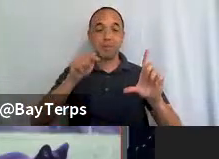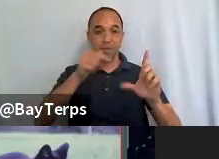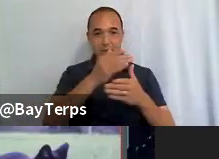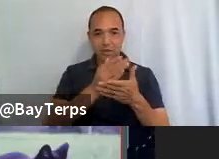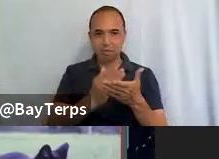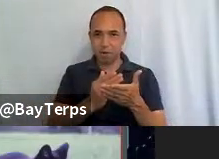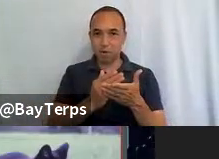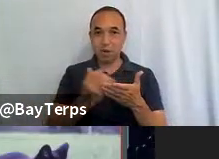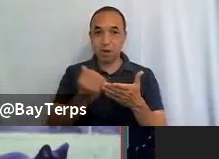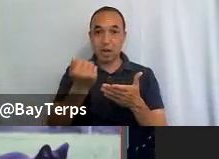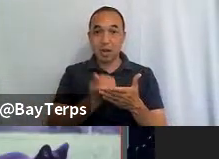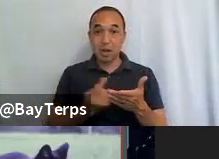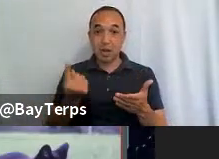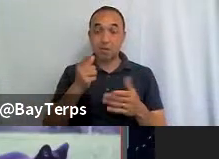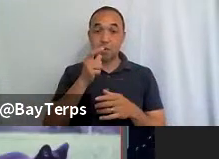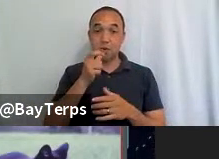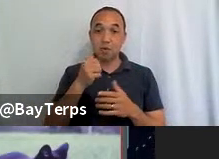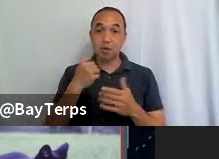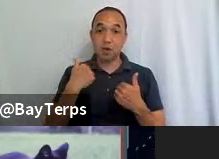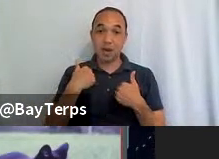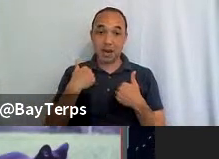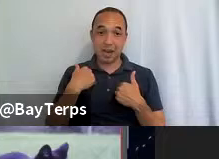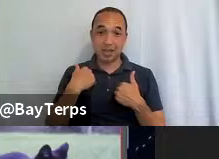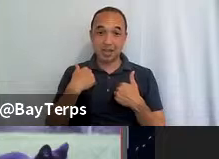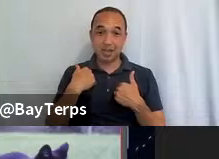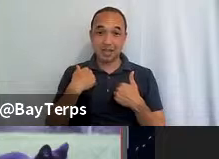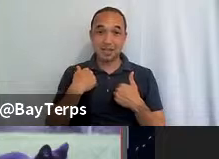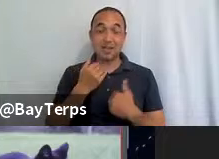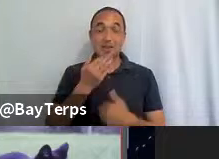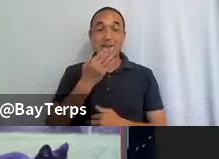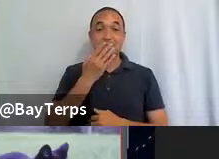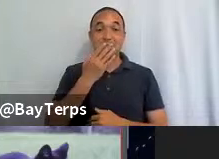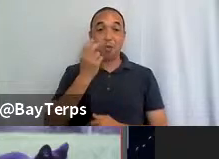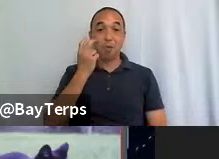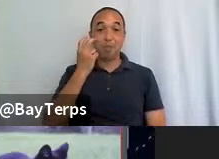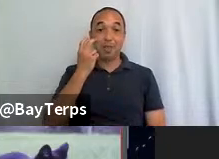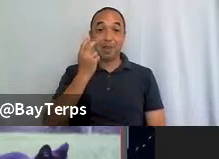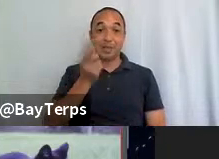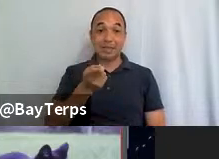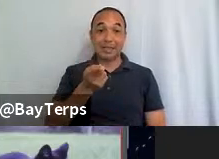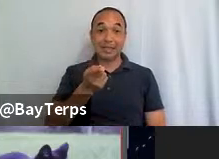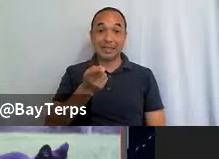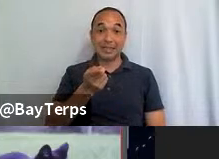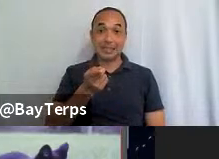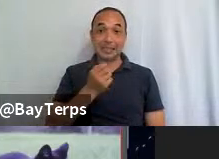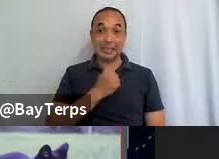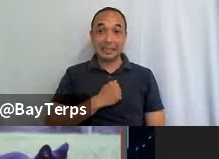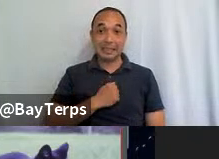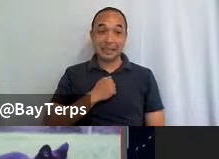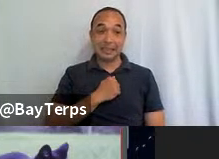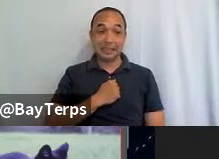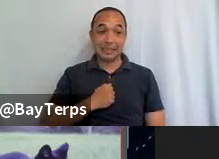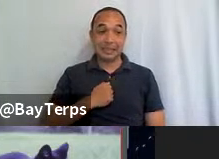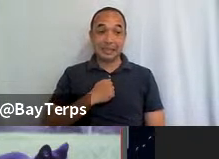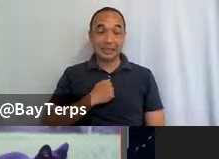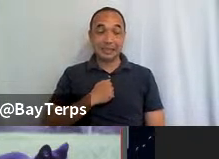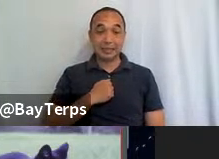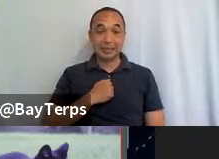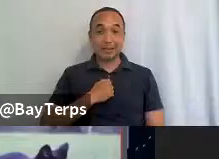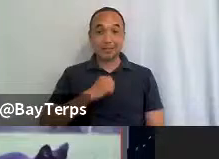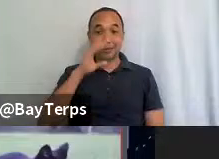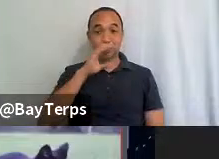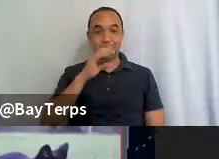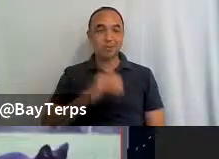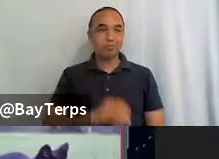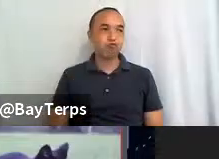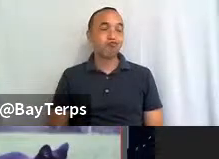to anybody who has a degree of color blindness, because this, sorry, Charlie. Oh, wow. I